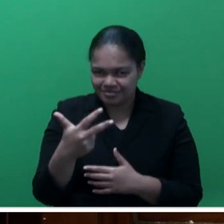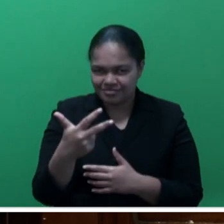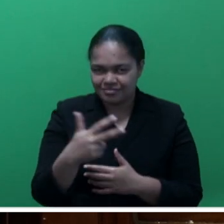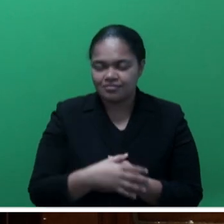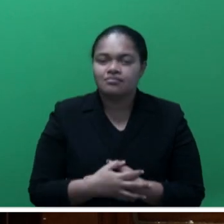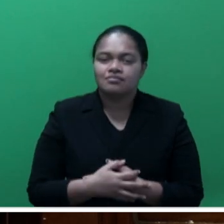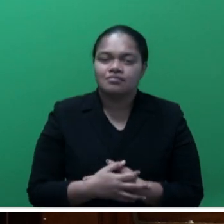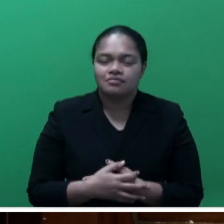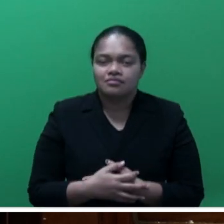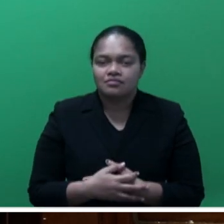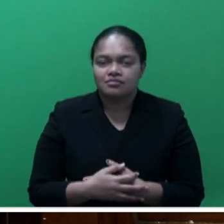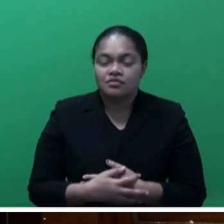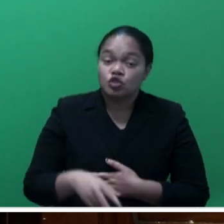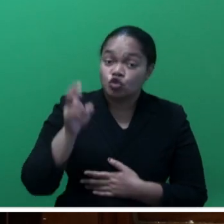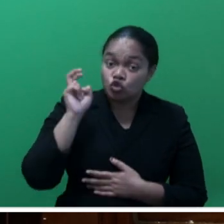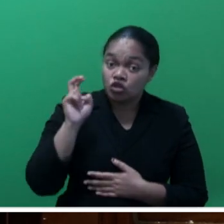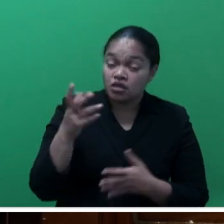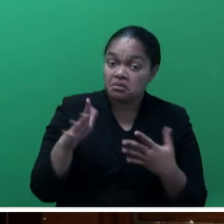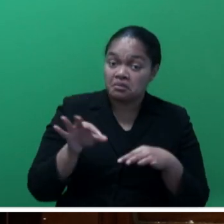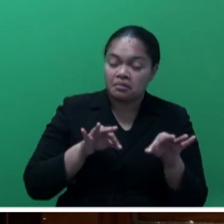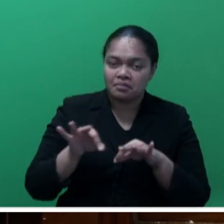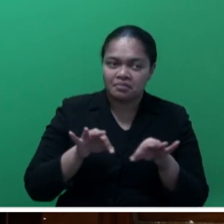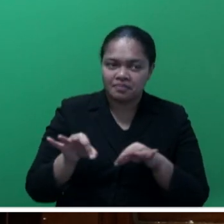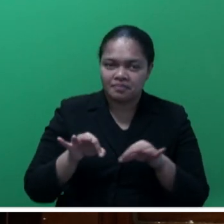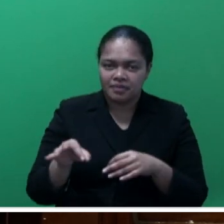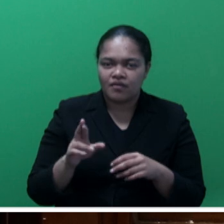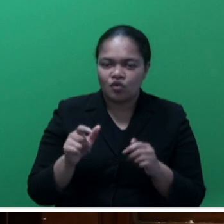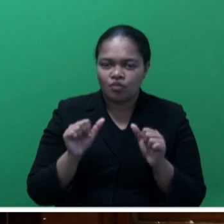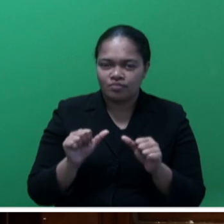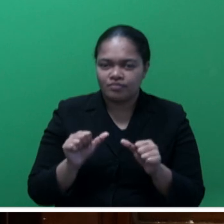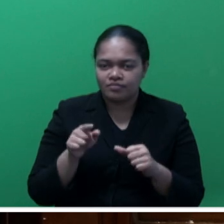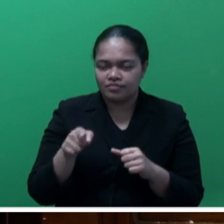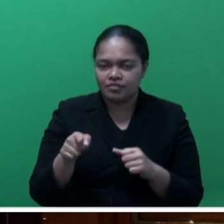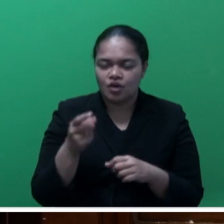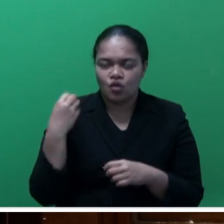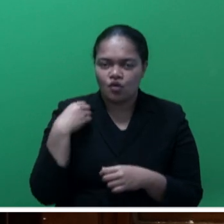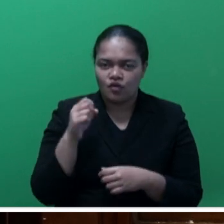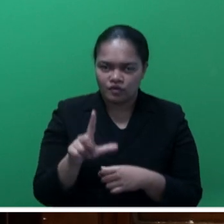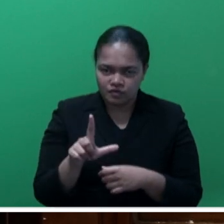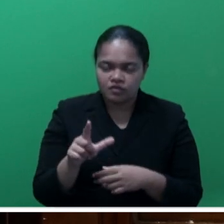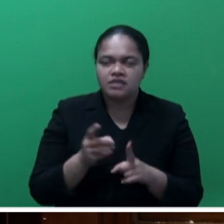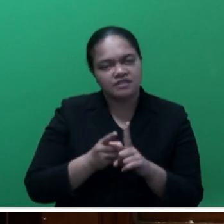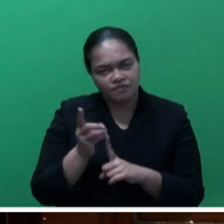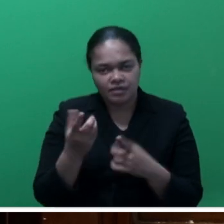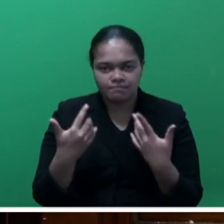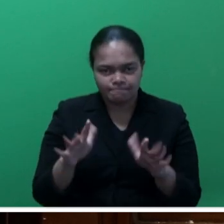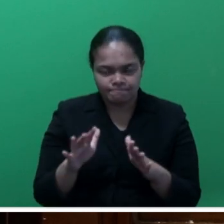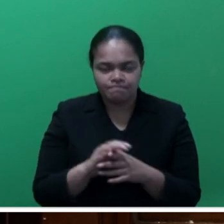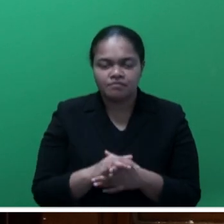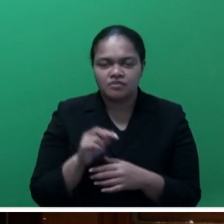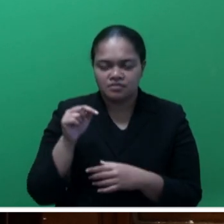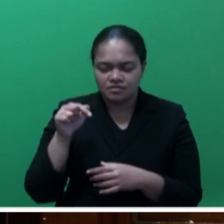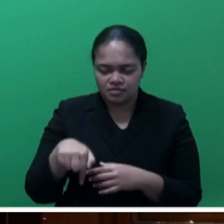There's been a training plan for new litter prevention officers that's being developed for this fiscal